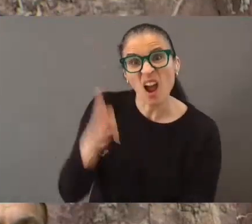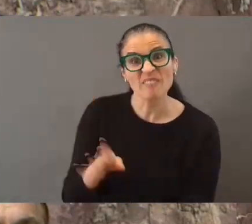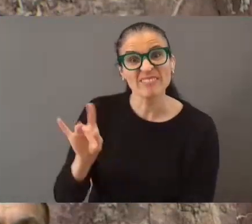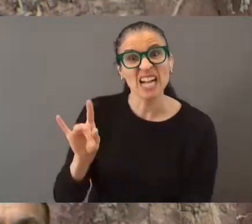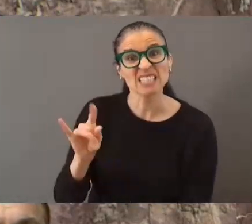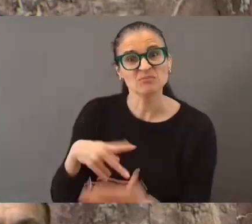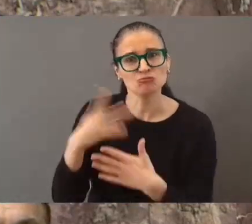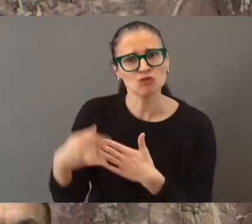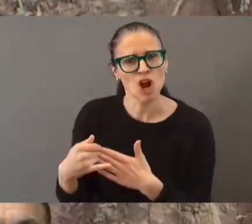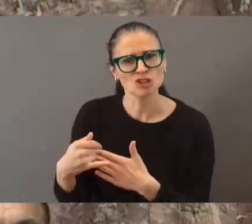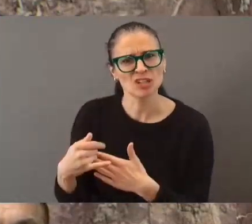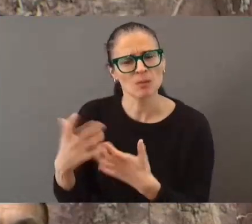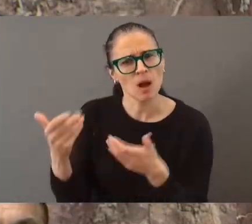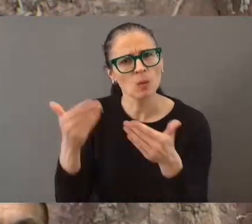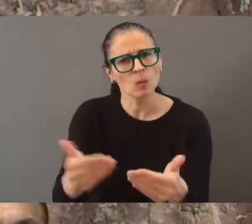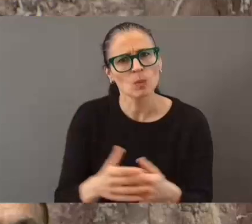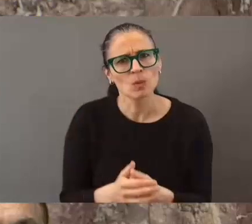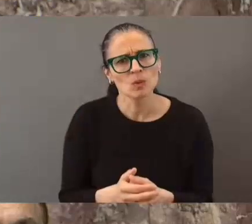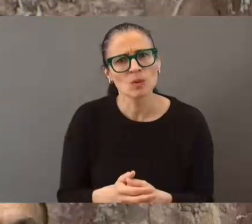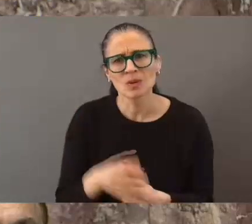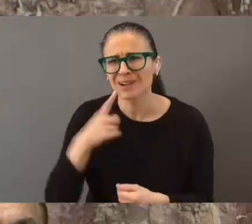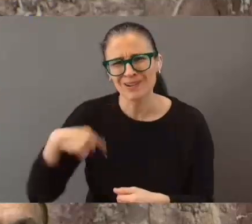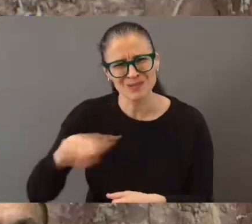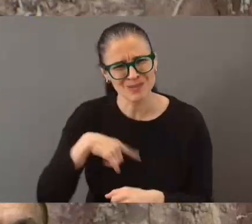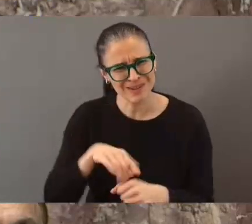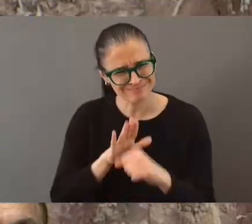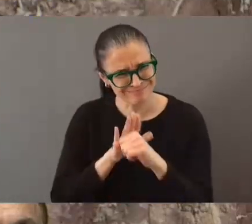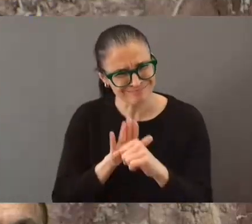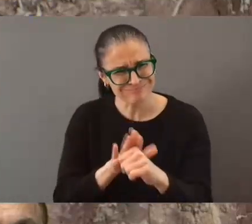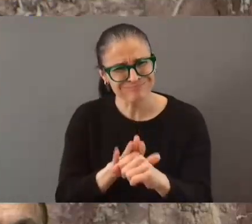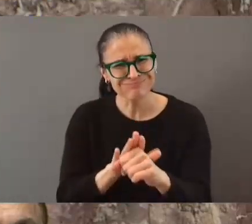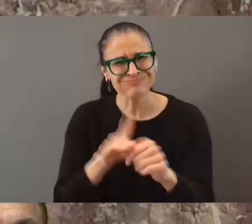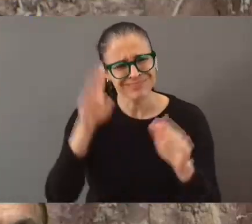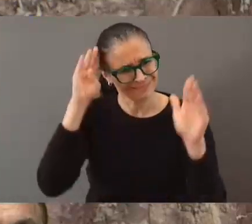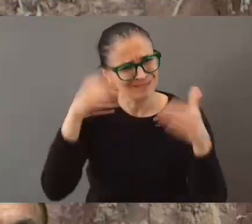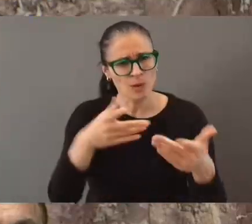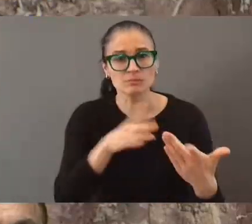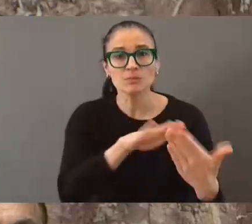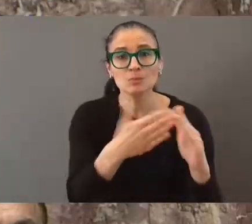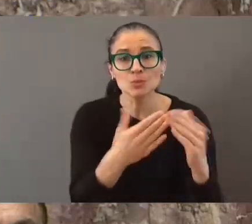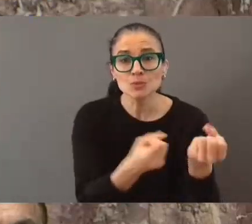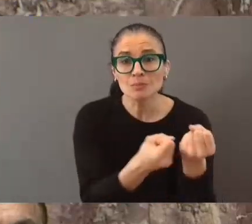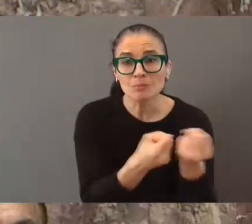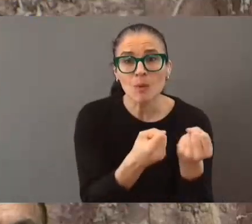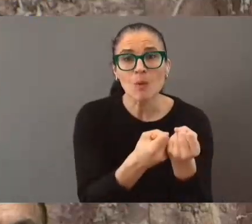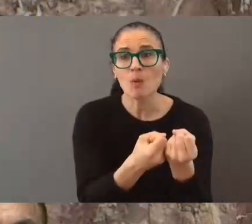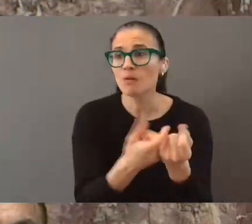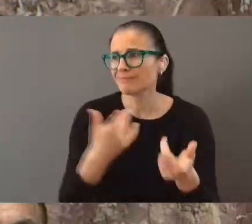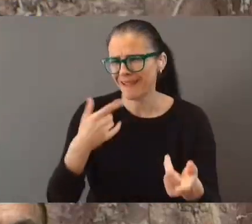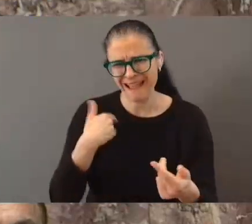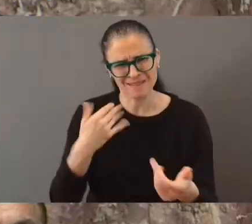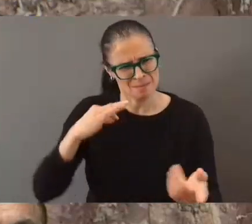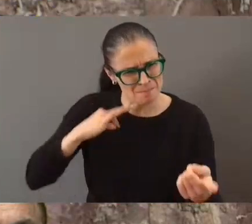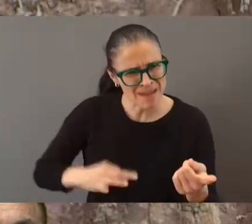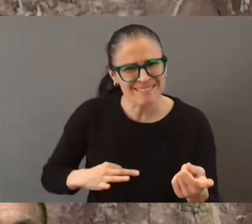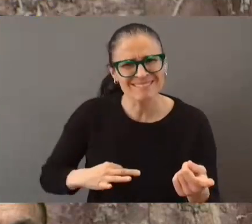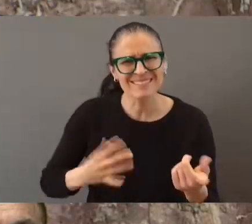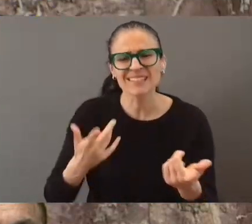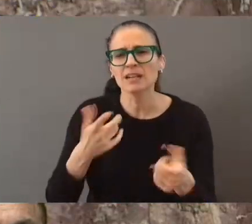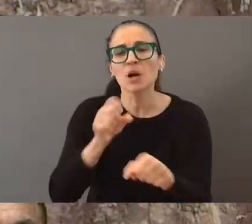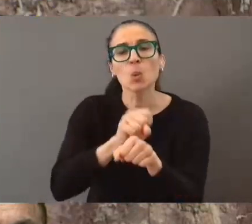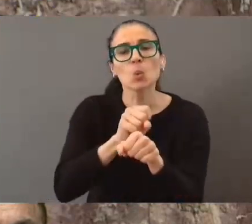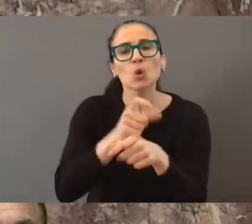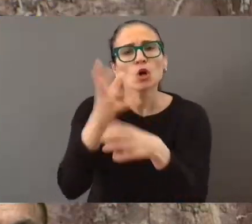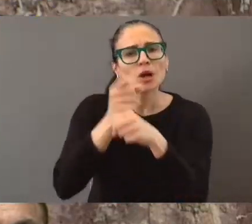support, of community benefits, of worker benefits, of climate change, and of First Nations benefits,